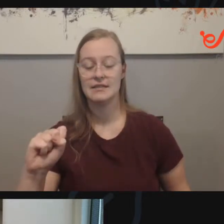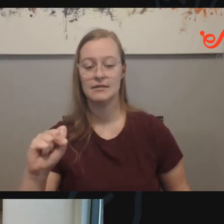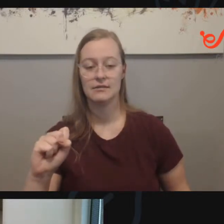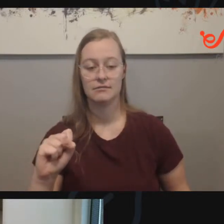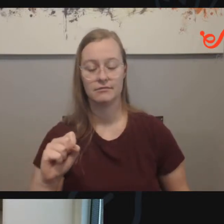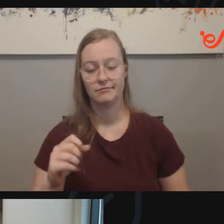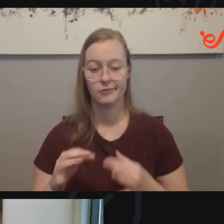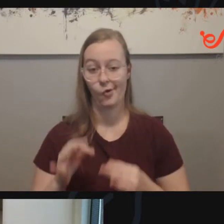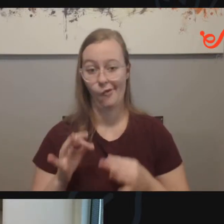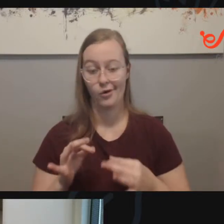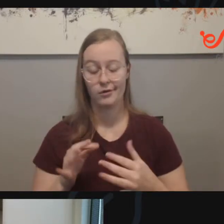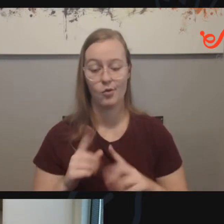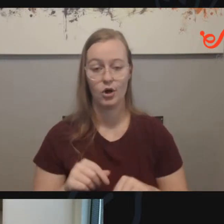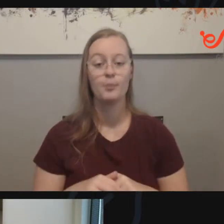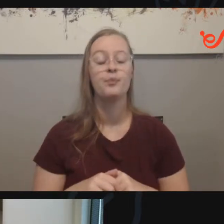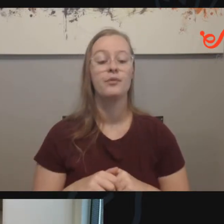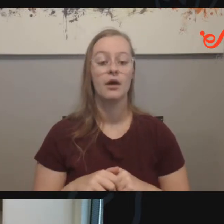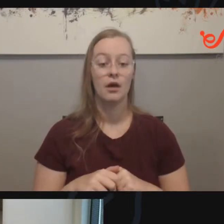is the